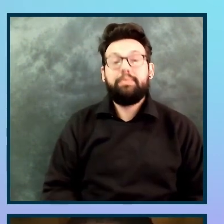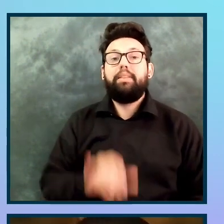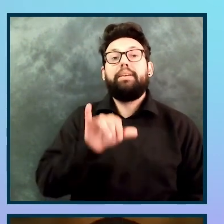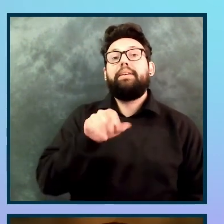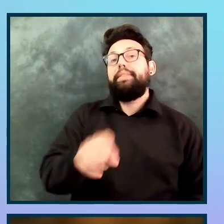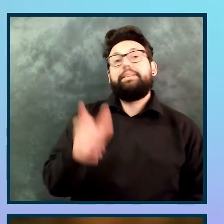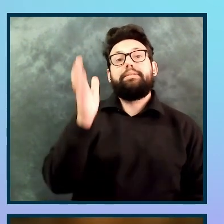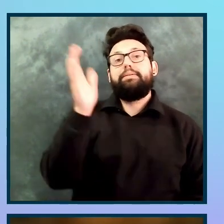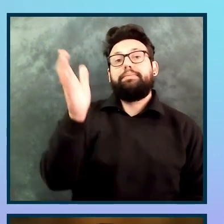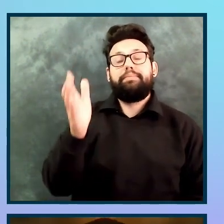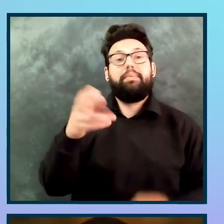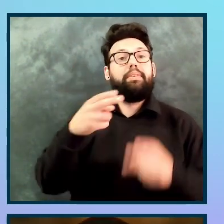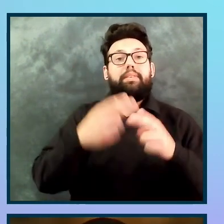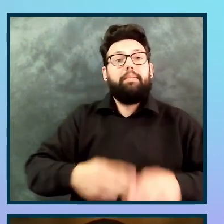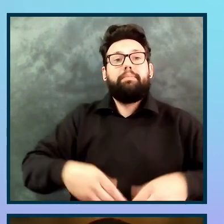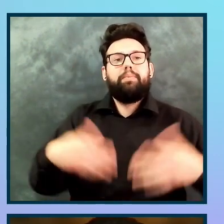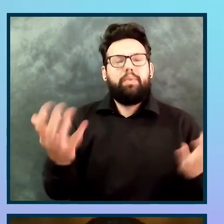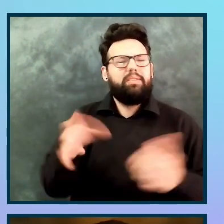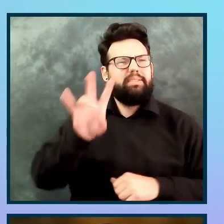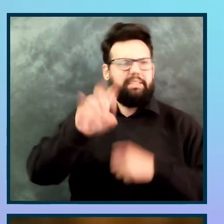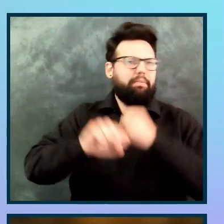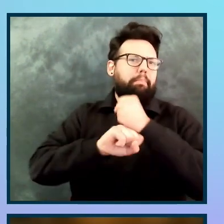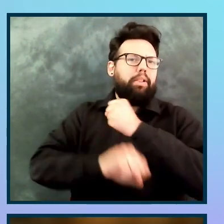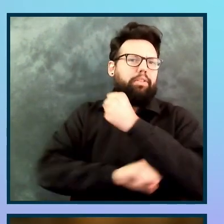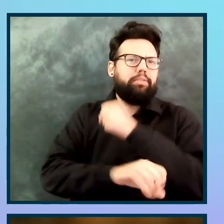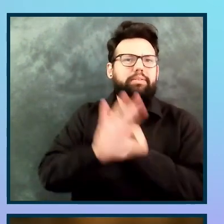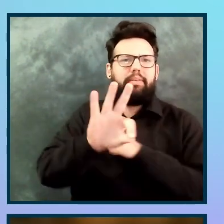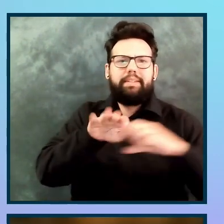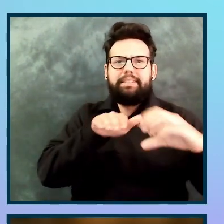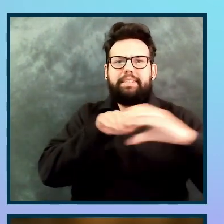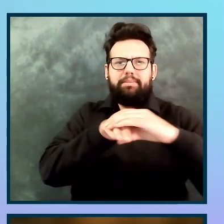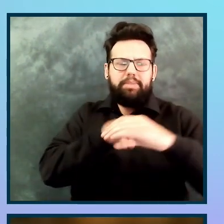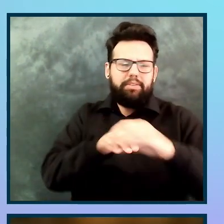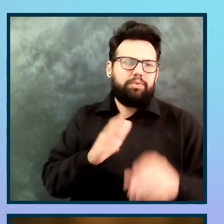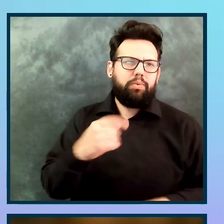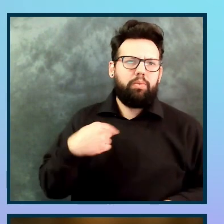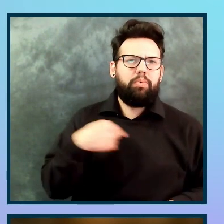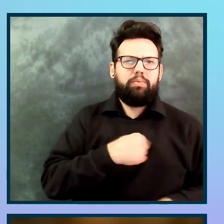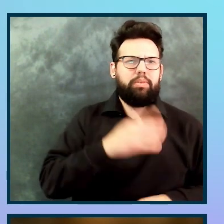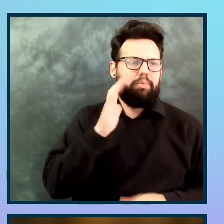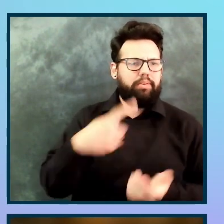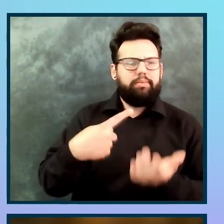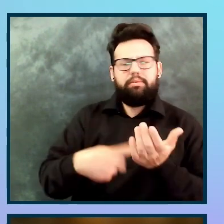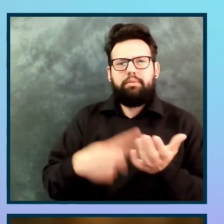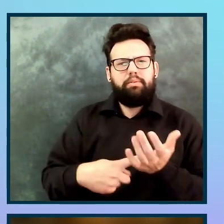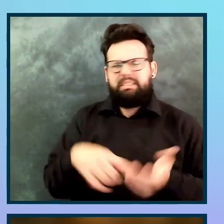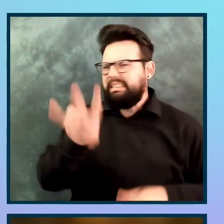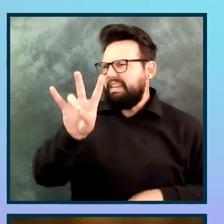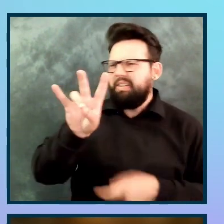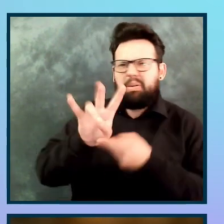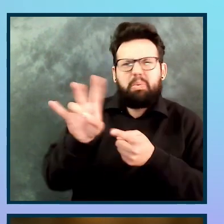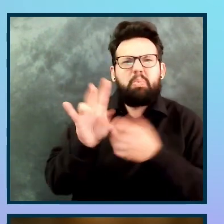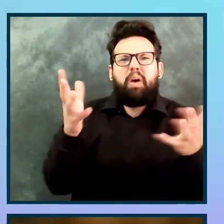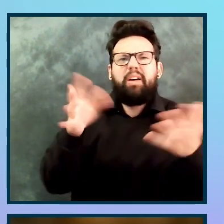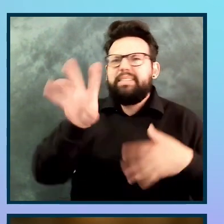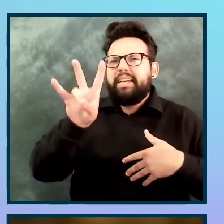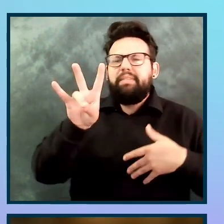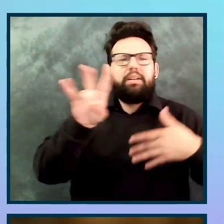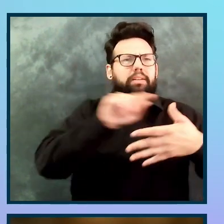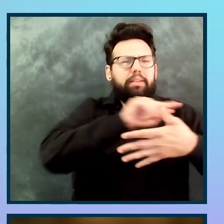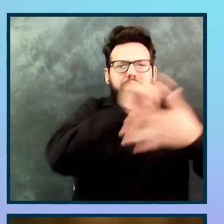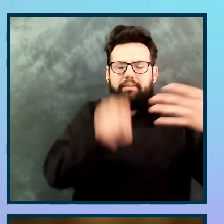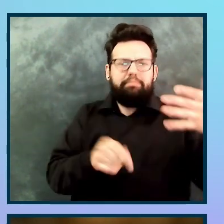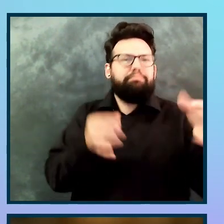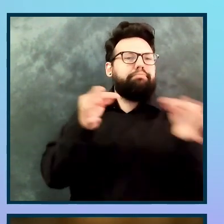is named The 7 Pillars of Accessibility. And so we are going to spend some time talking about what those 7 pillars are.